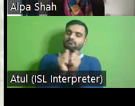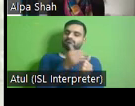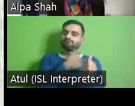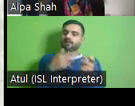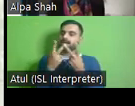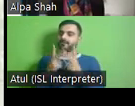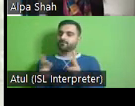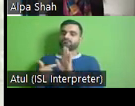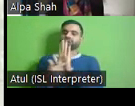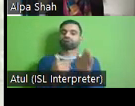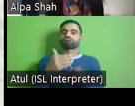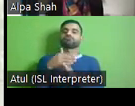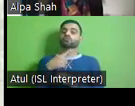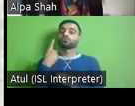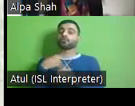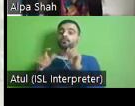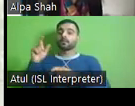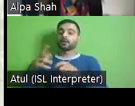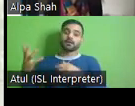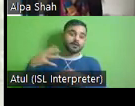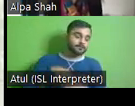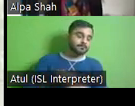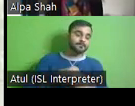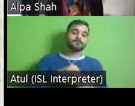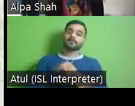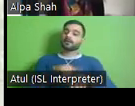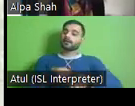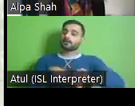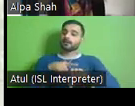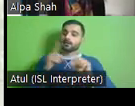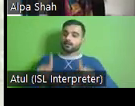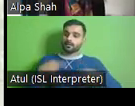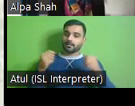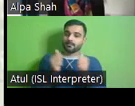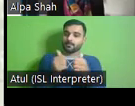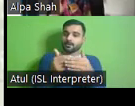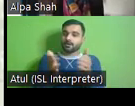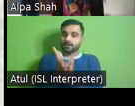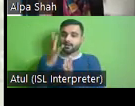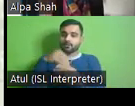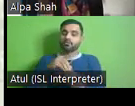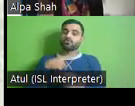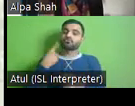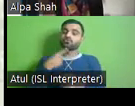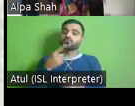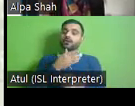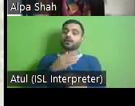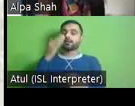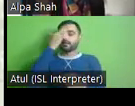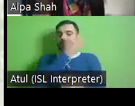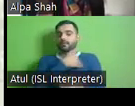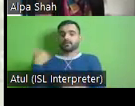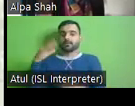characteristics. And those who have spent any significant time living with communities who are not Christianized and